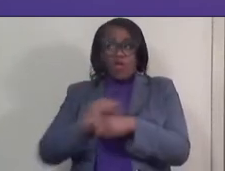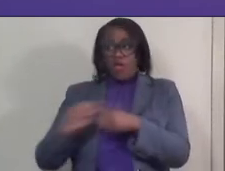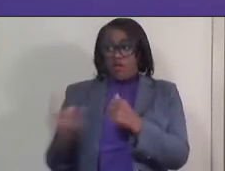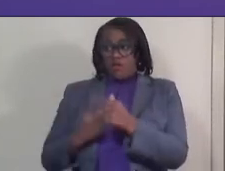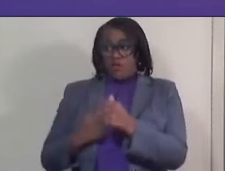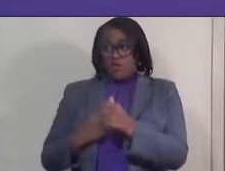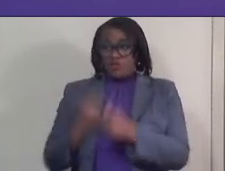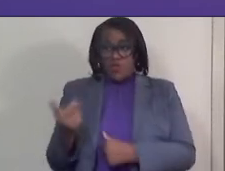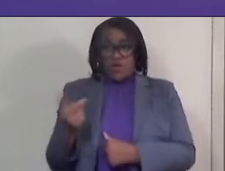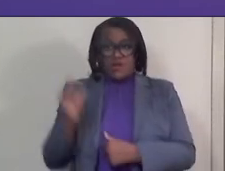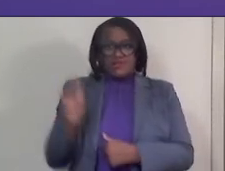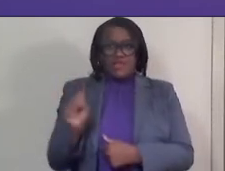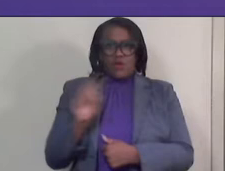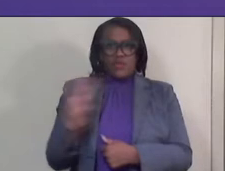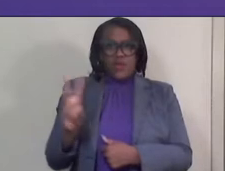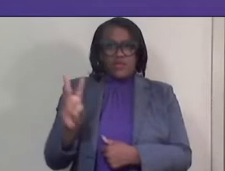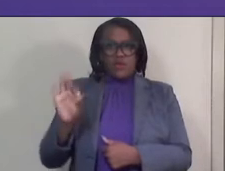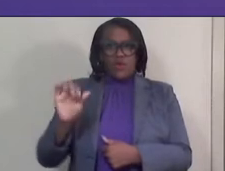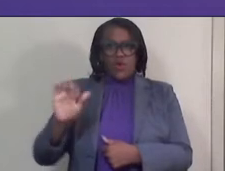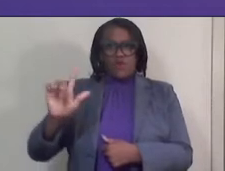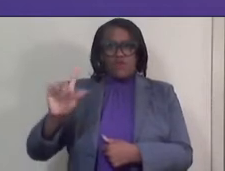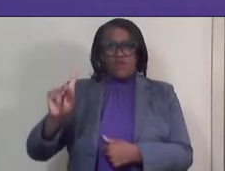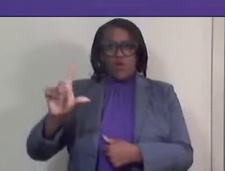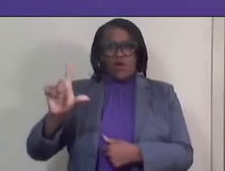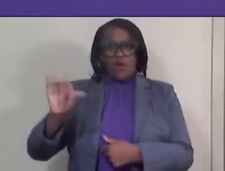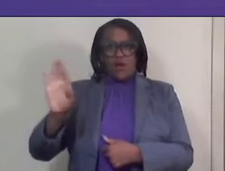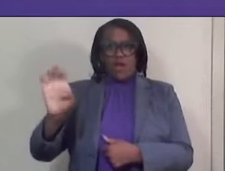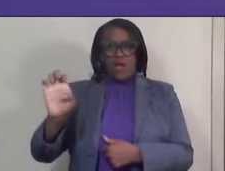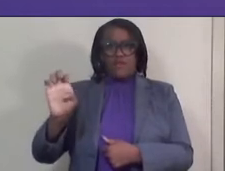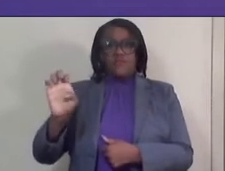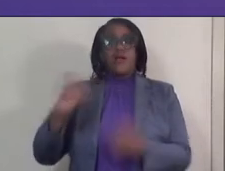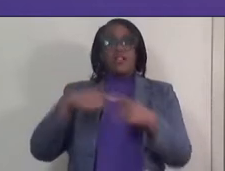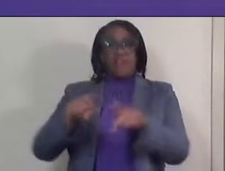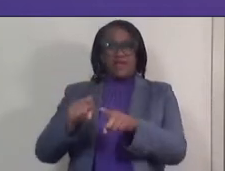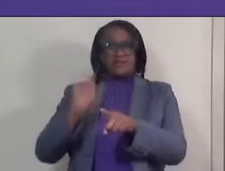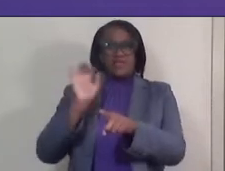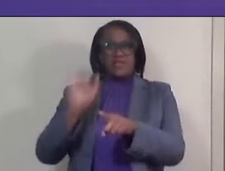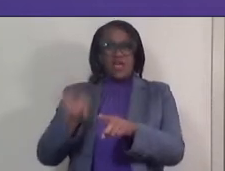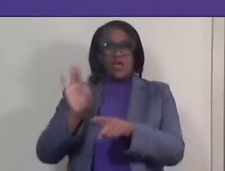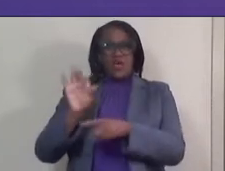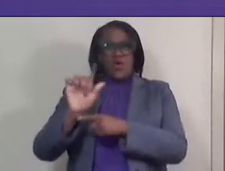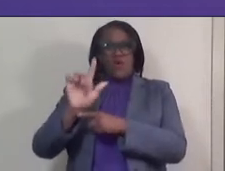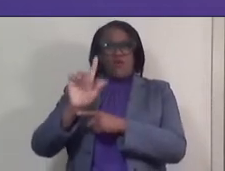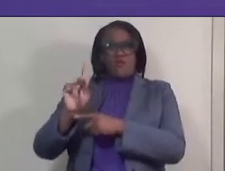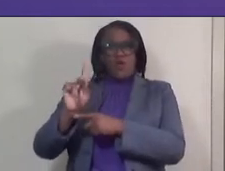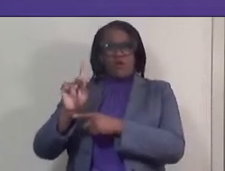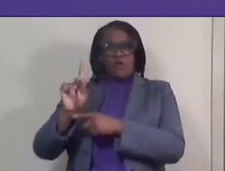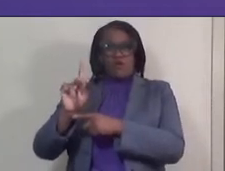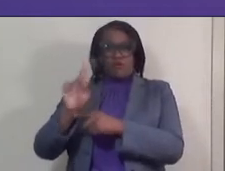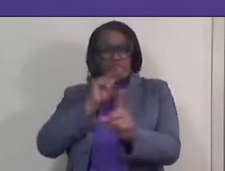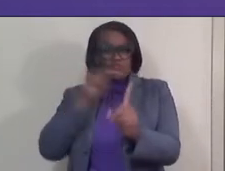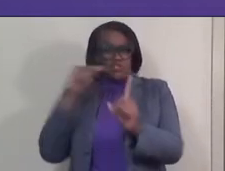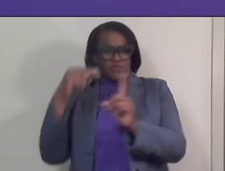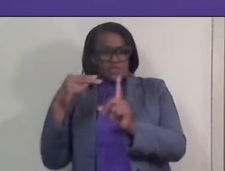the Southwest Folklife Alliance, brings a folklorist framework to participatory action